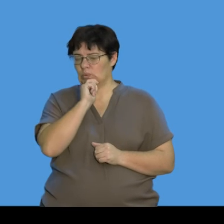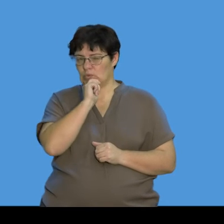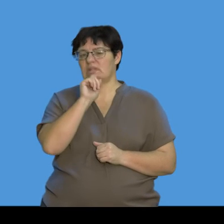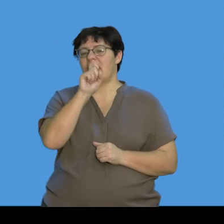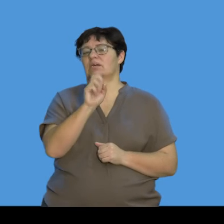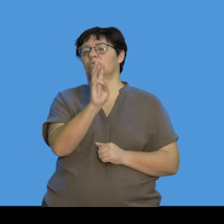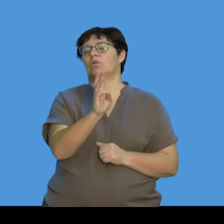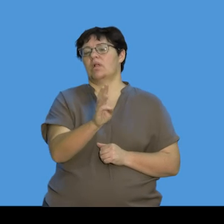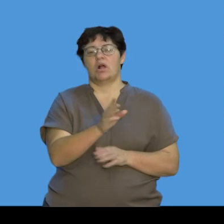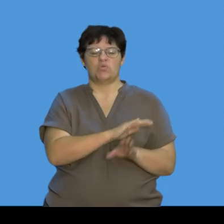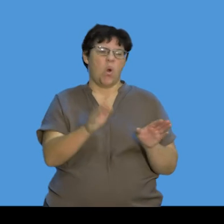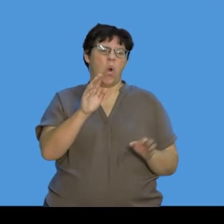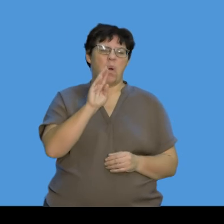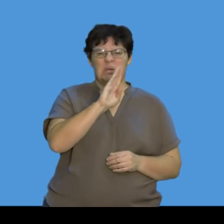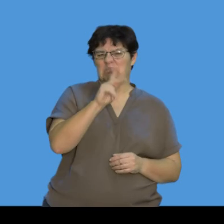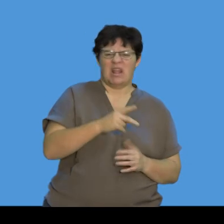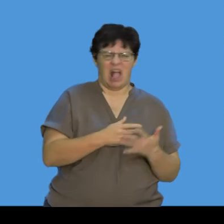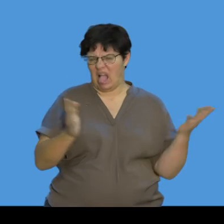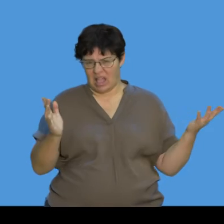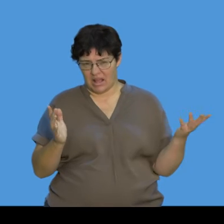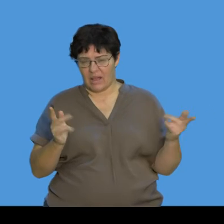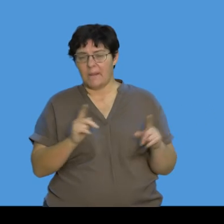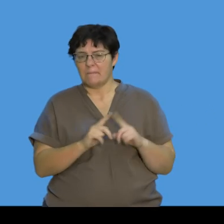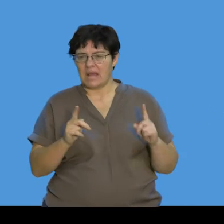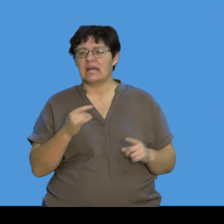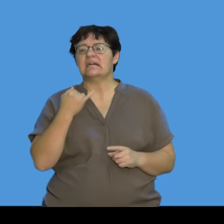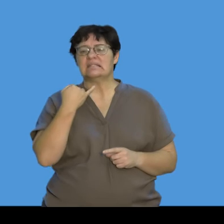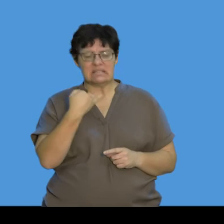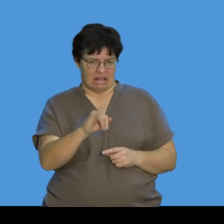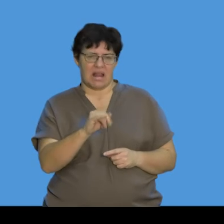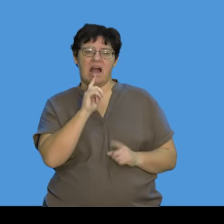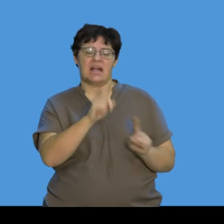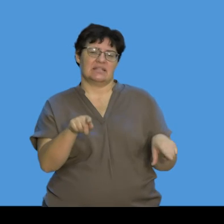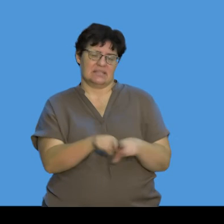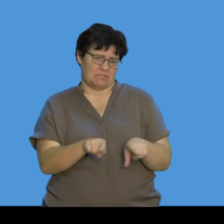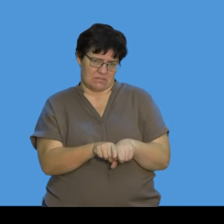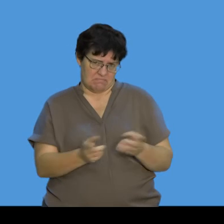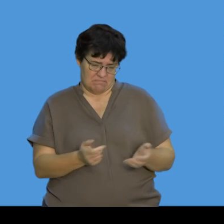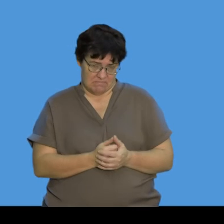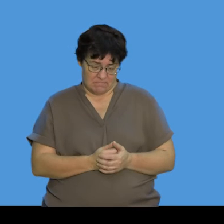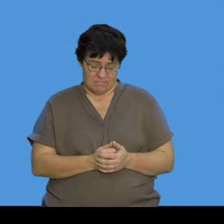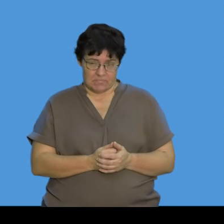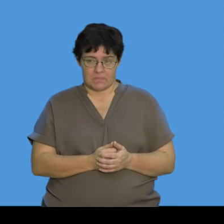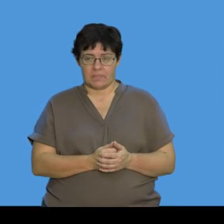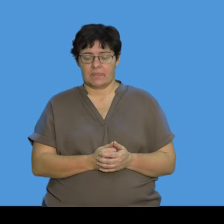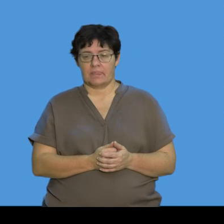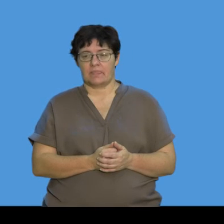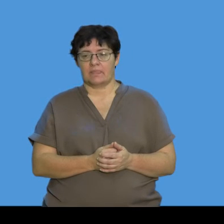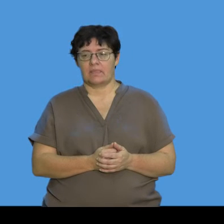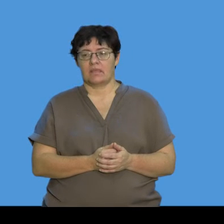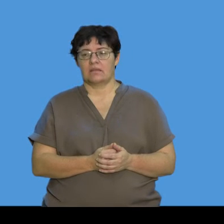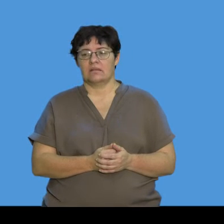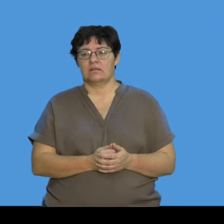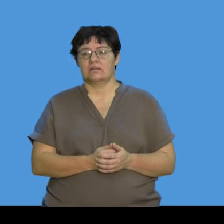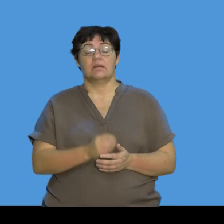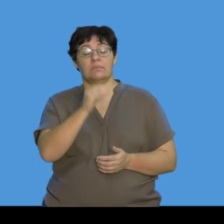X and not BP and all of that, although it will still give you the same answer if you do use the BP. Now from that,